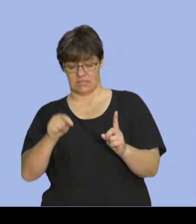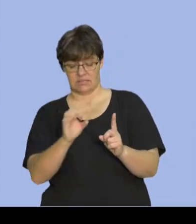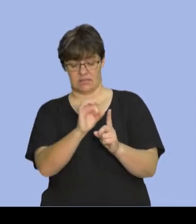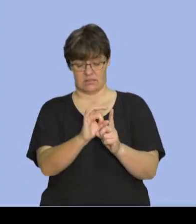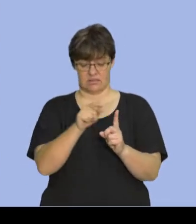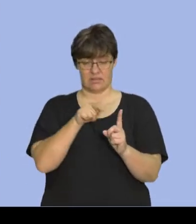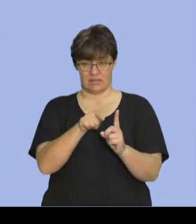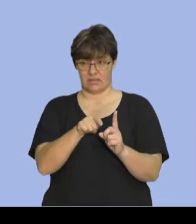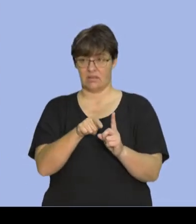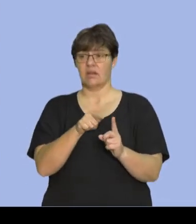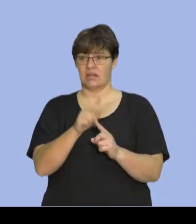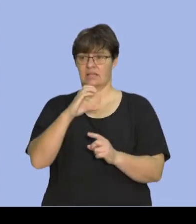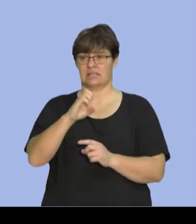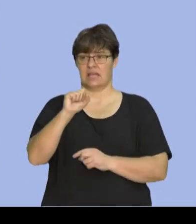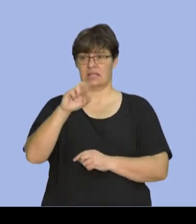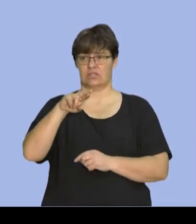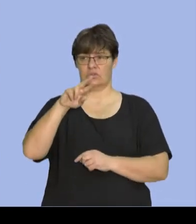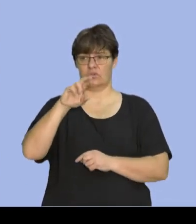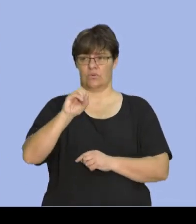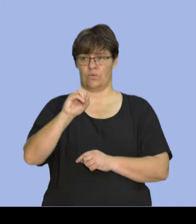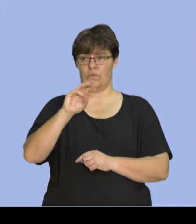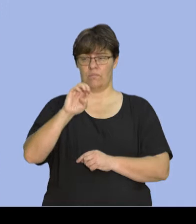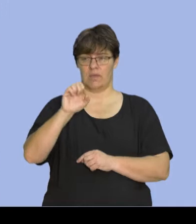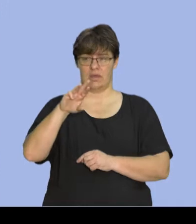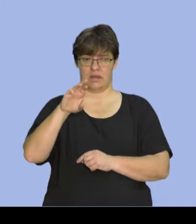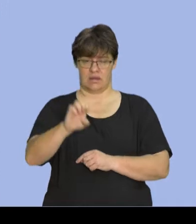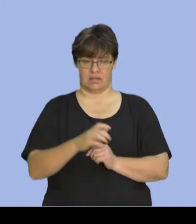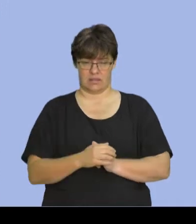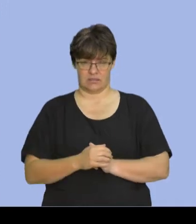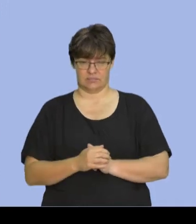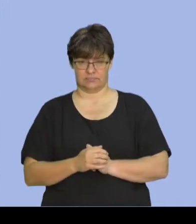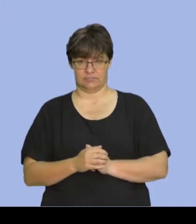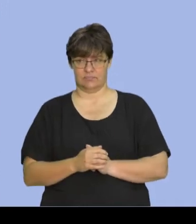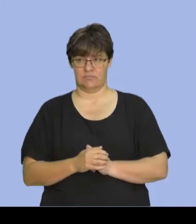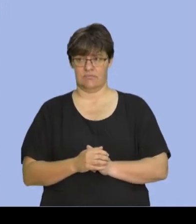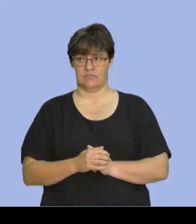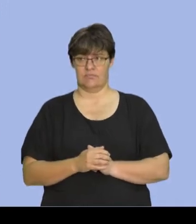the centromere. So here we've got a chromatid,